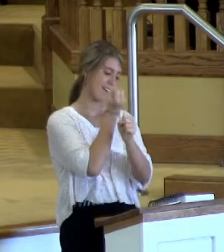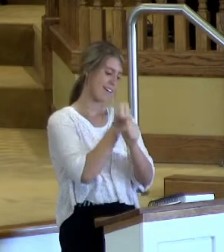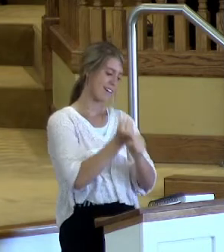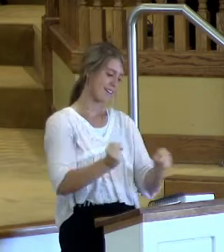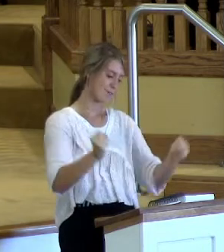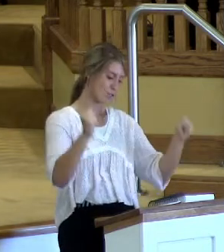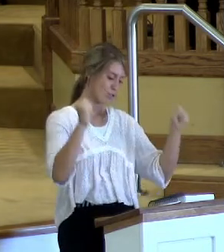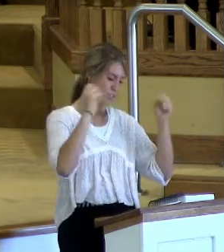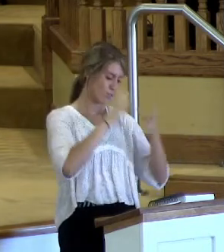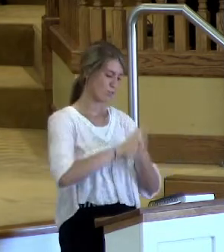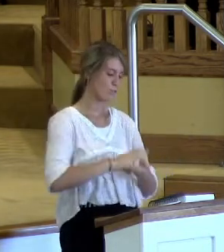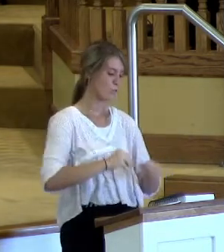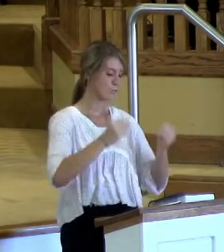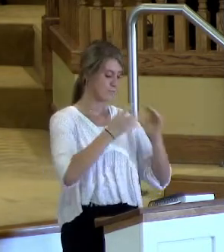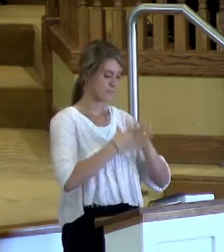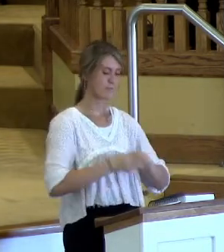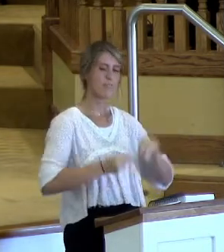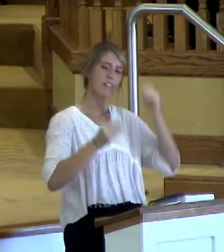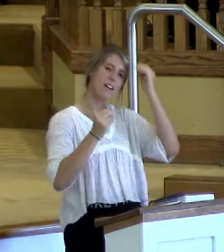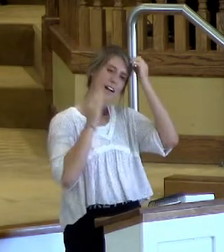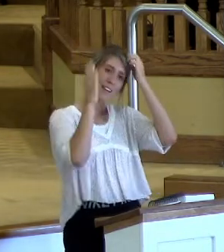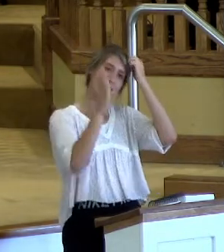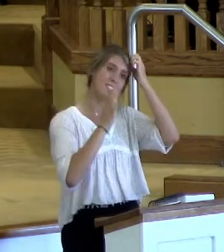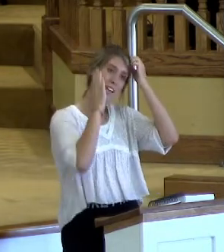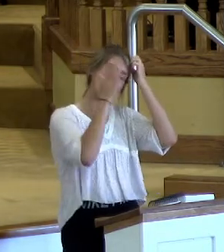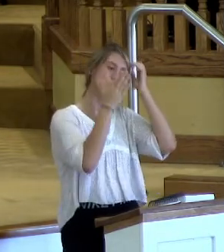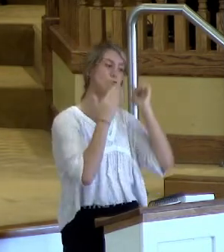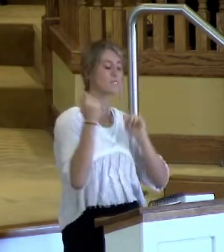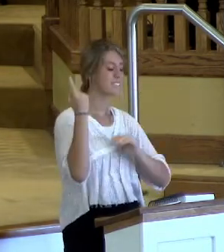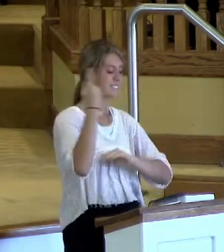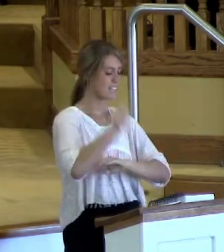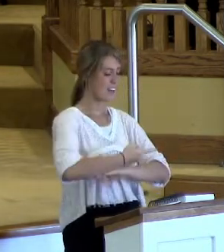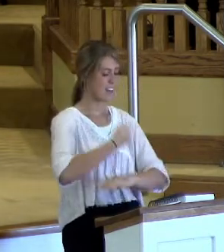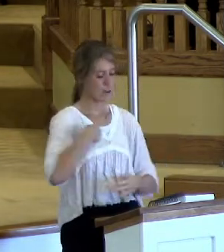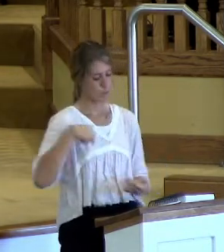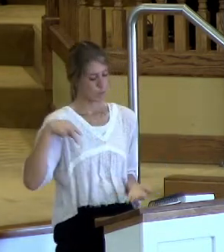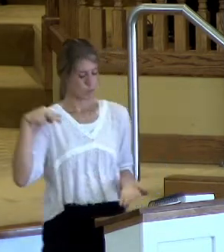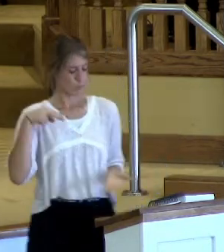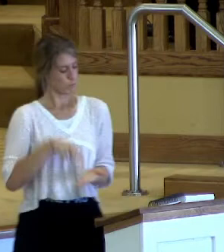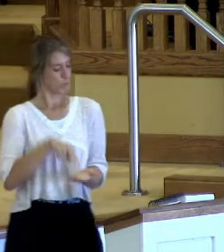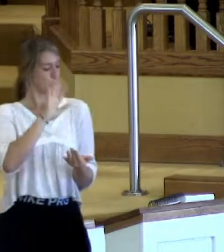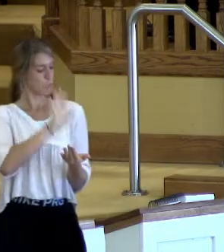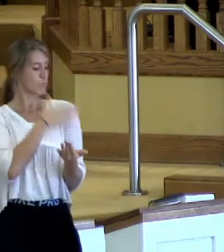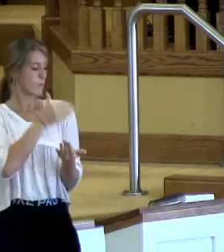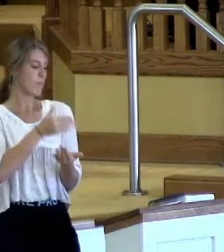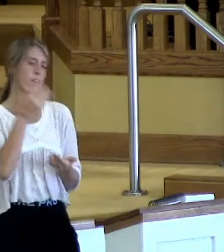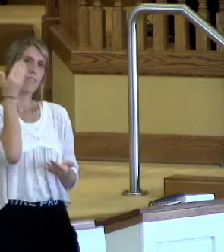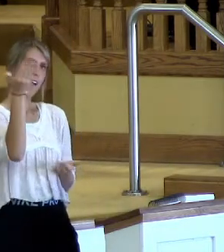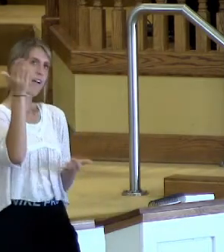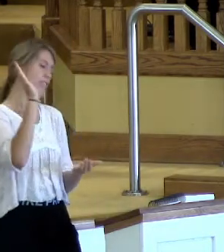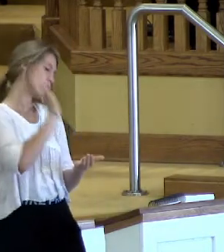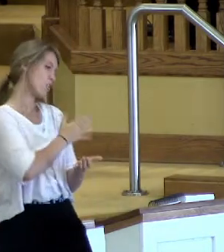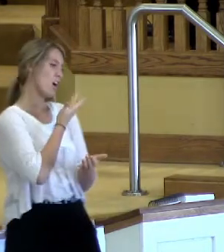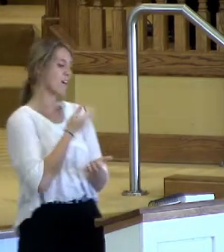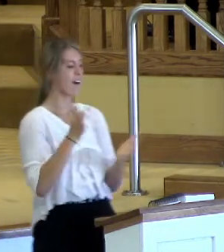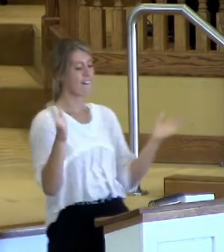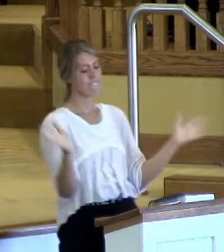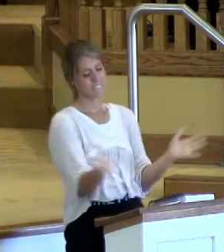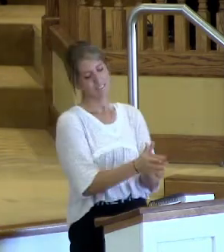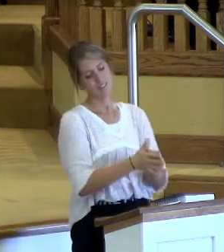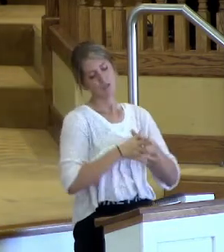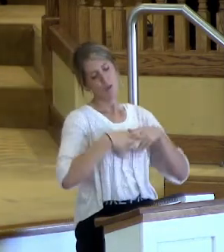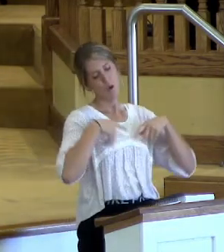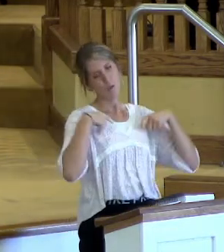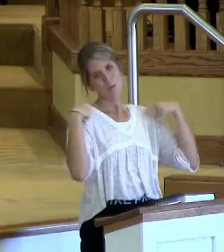old redemption story. And some sweet day I'll sing up there the song